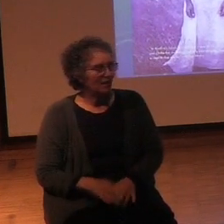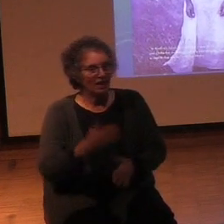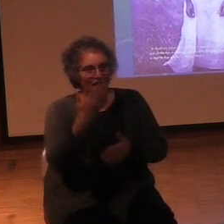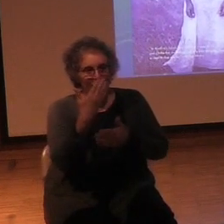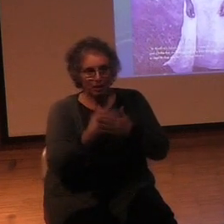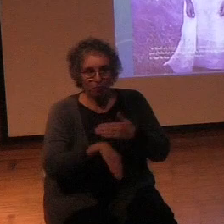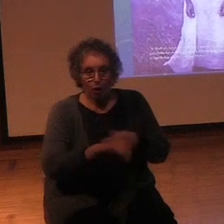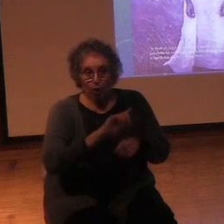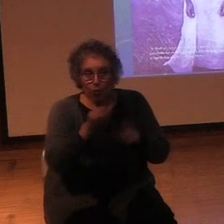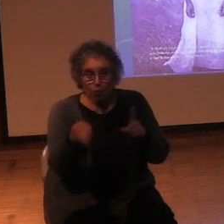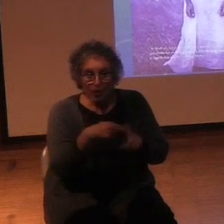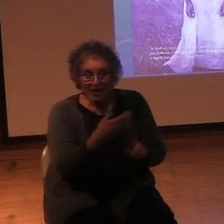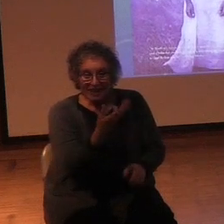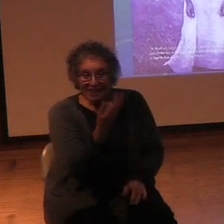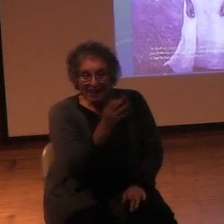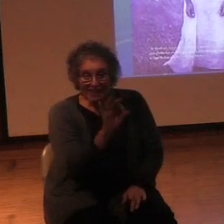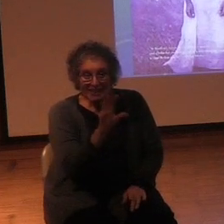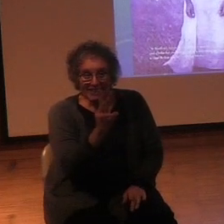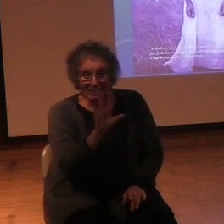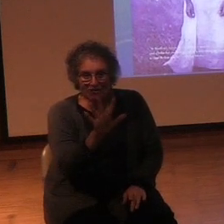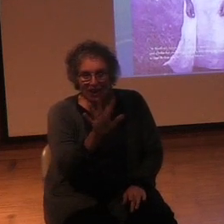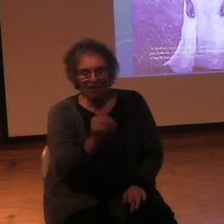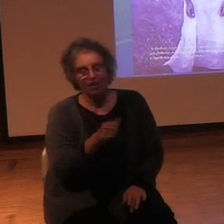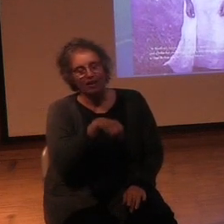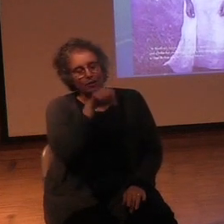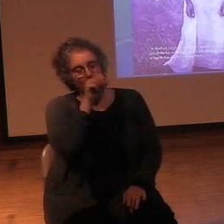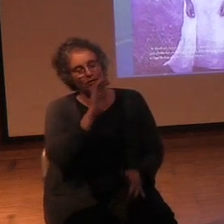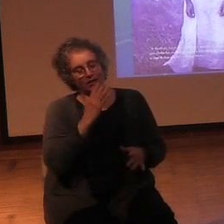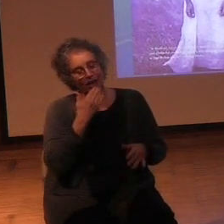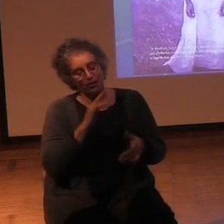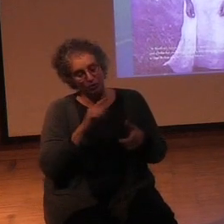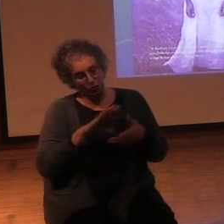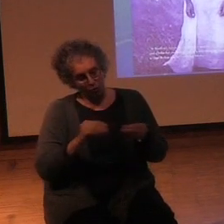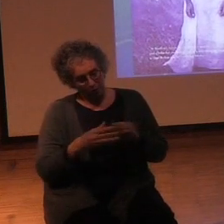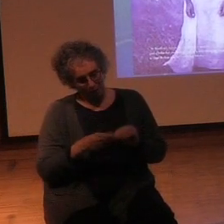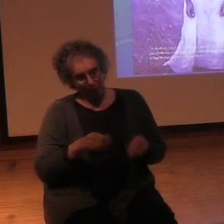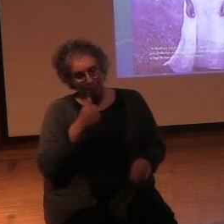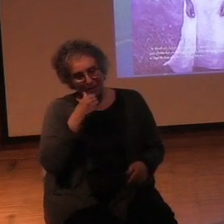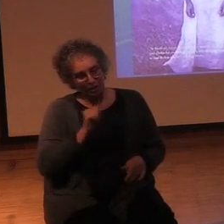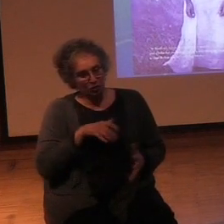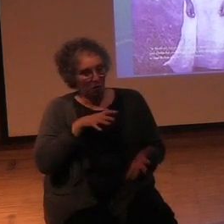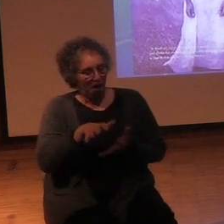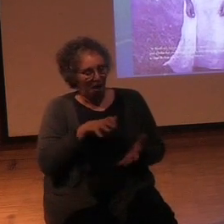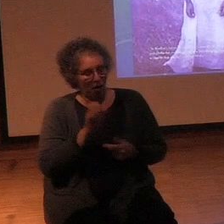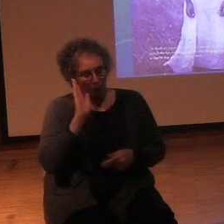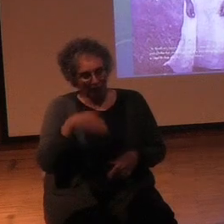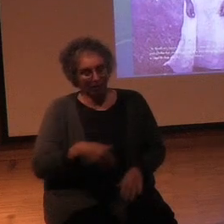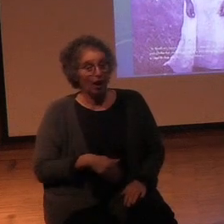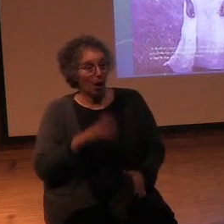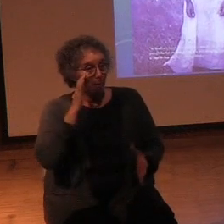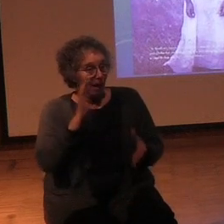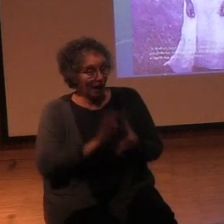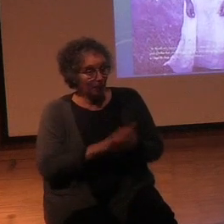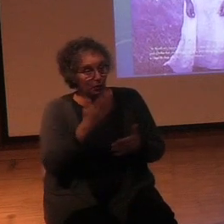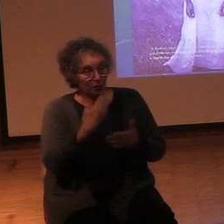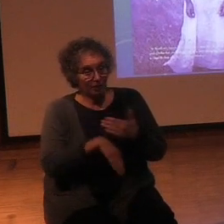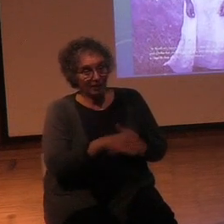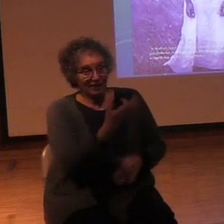in 1965. I love to tell this story. My sister's gonna crack up. I love to tell the story. You know, my husband was